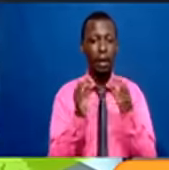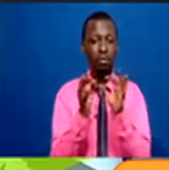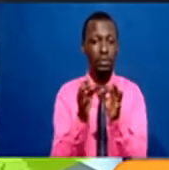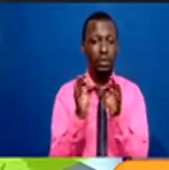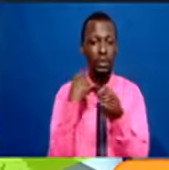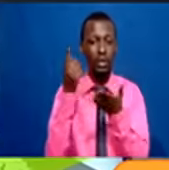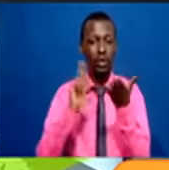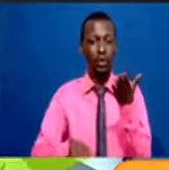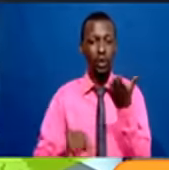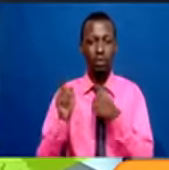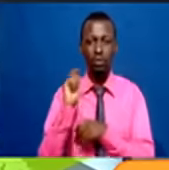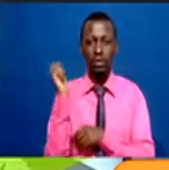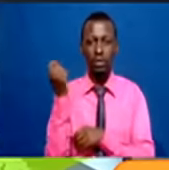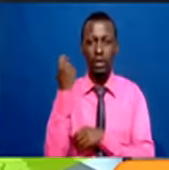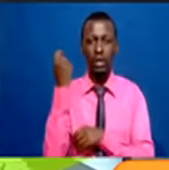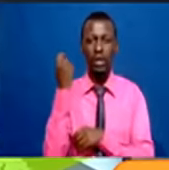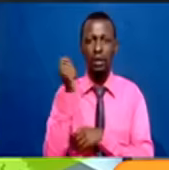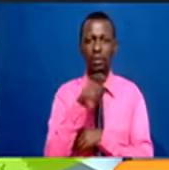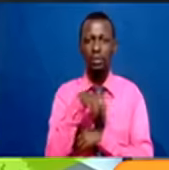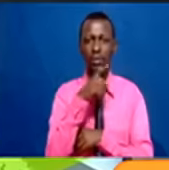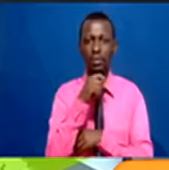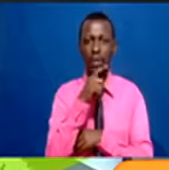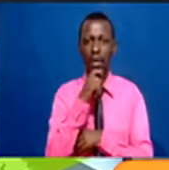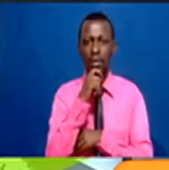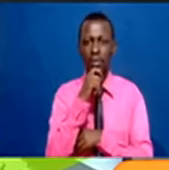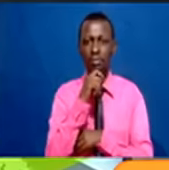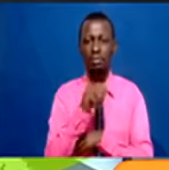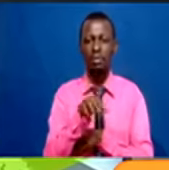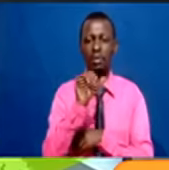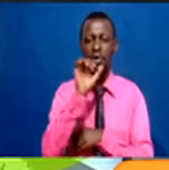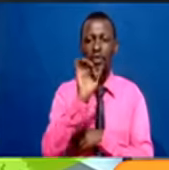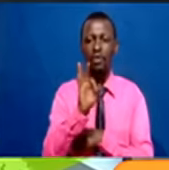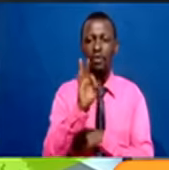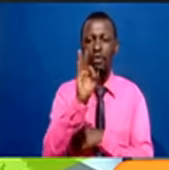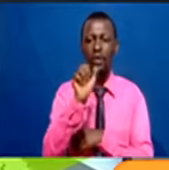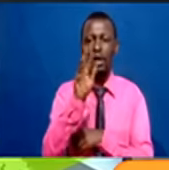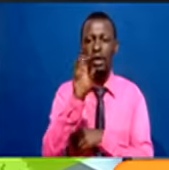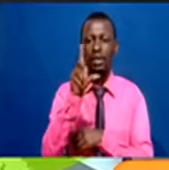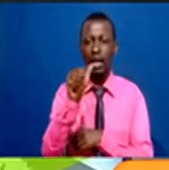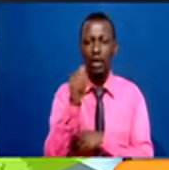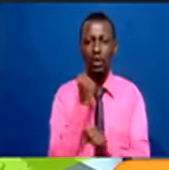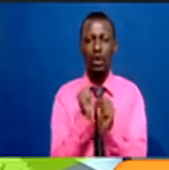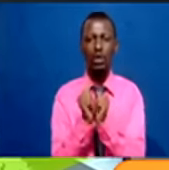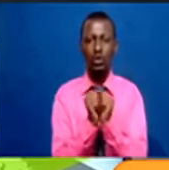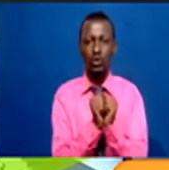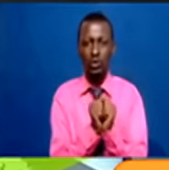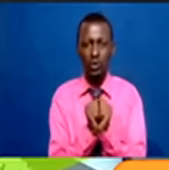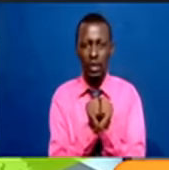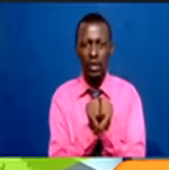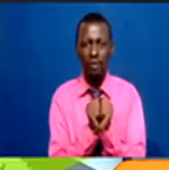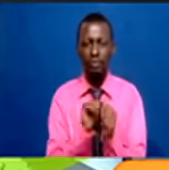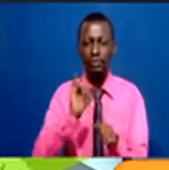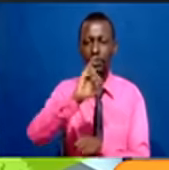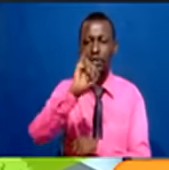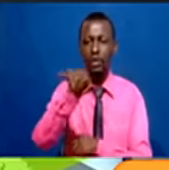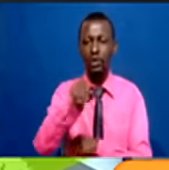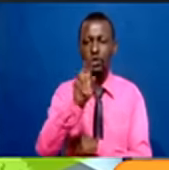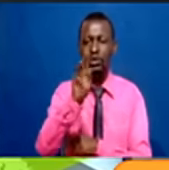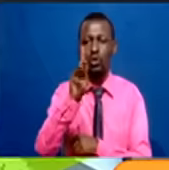says Kenya-based Faisal Yusuf Dini, working closely with Mohamed Jumali Ali Awale,